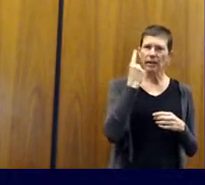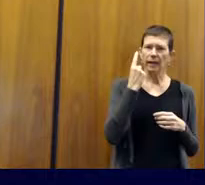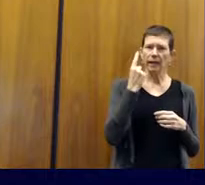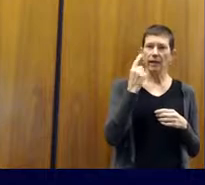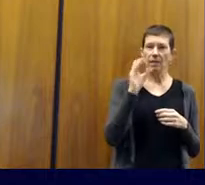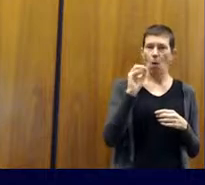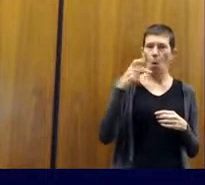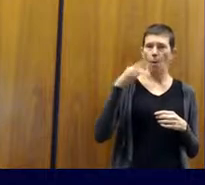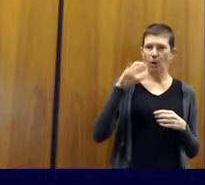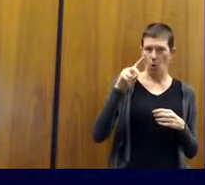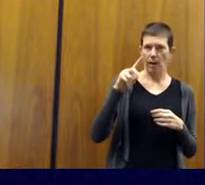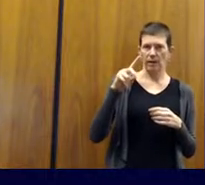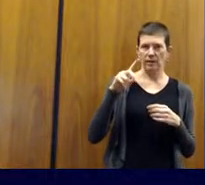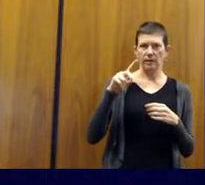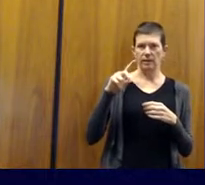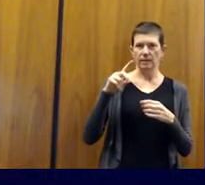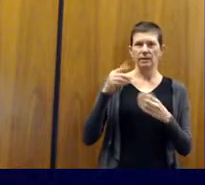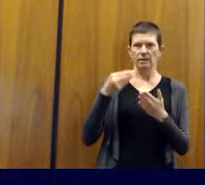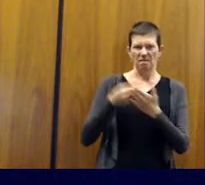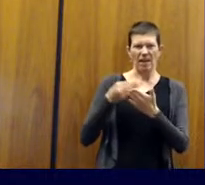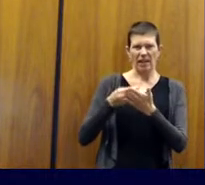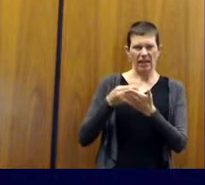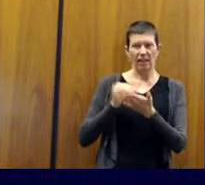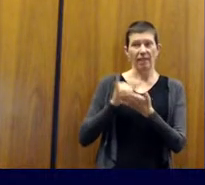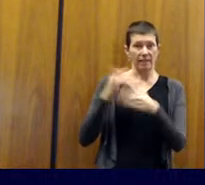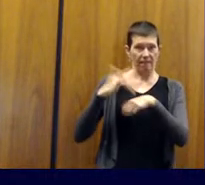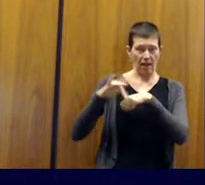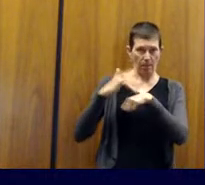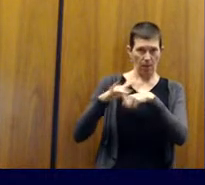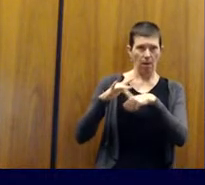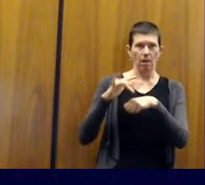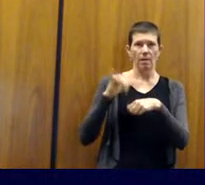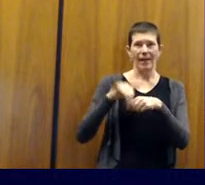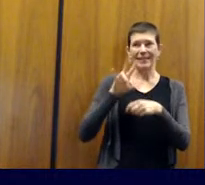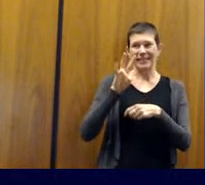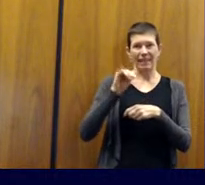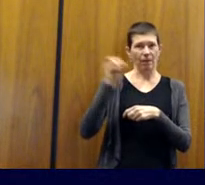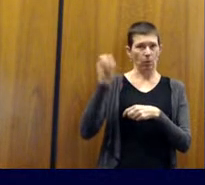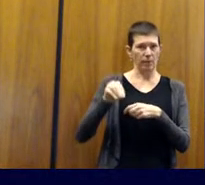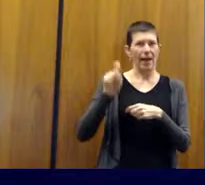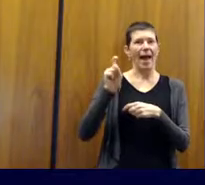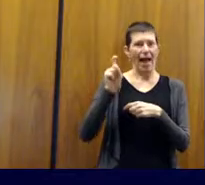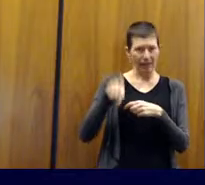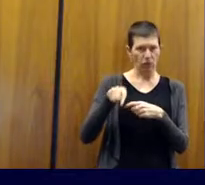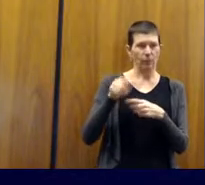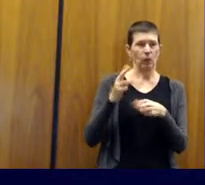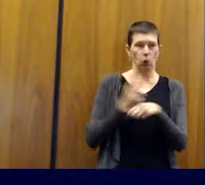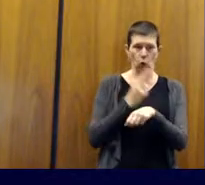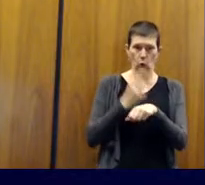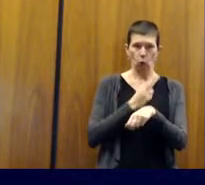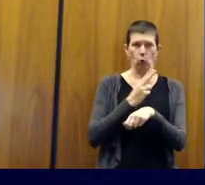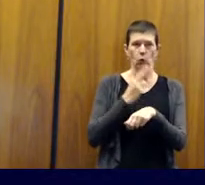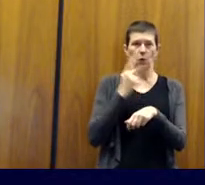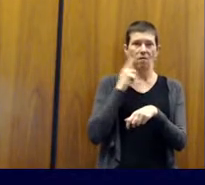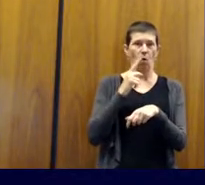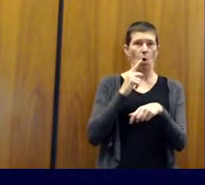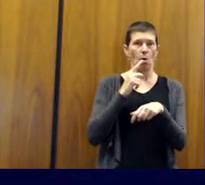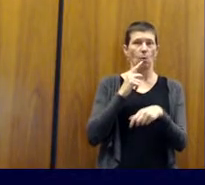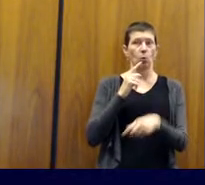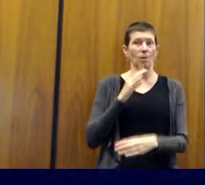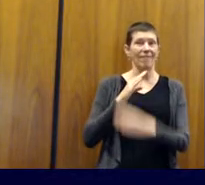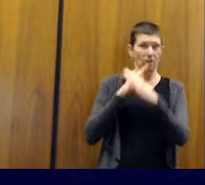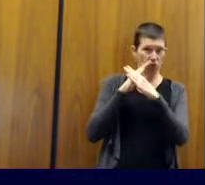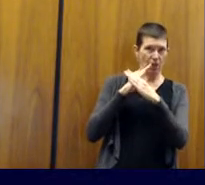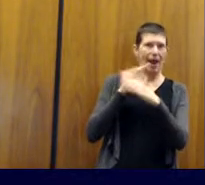the opioid settlement funding that is available, that 70% of it has to be used toward prevention